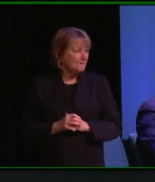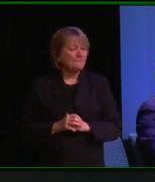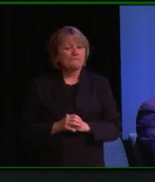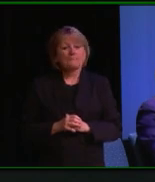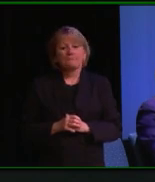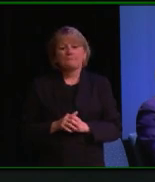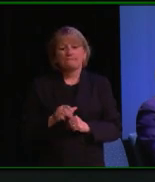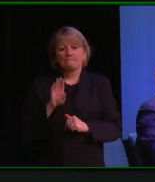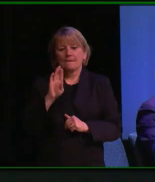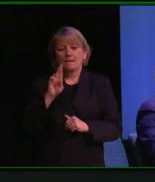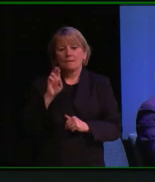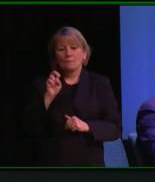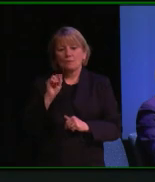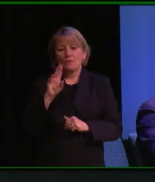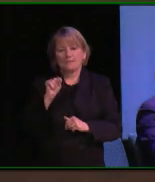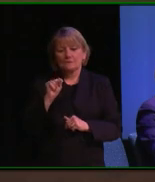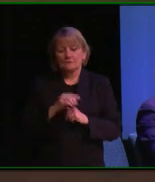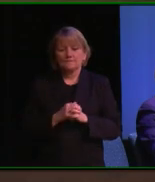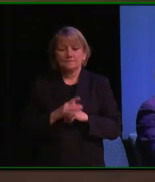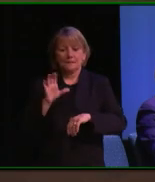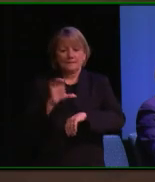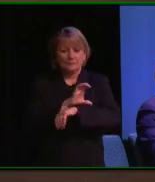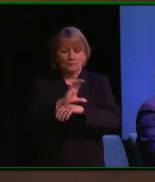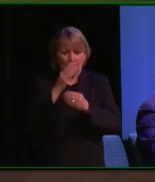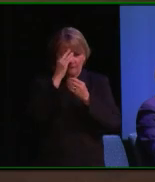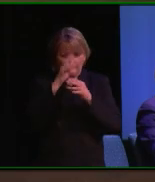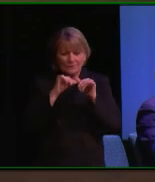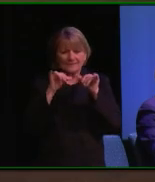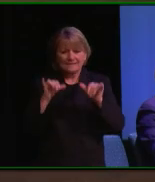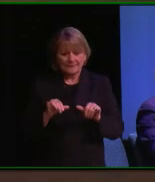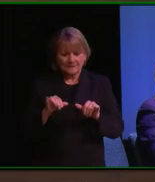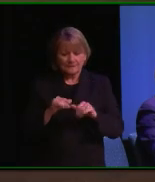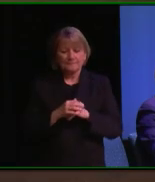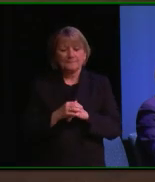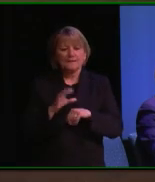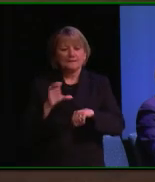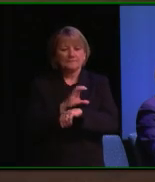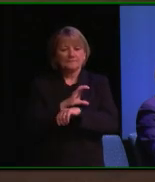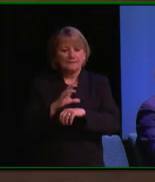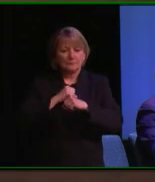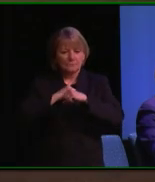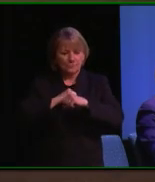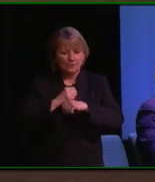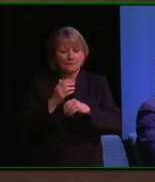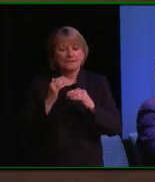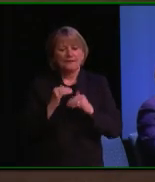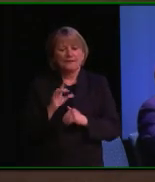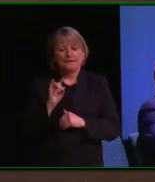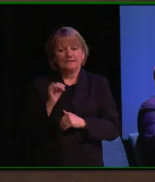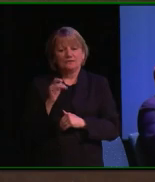Brent Plant, Computer Information Systems, Cybersecurity, and Digital Forensics.